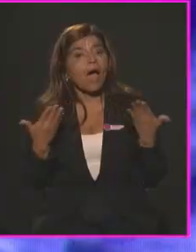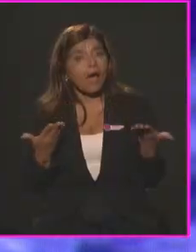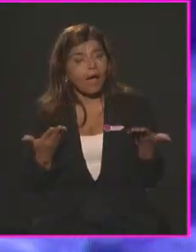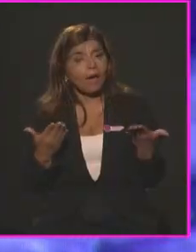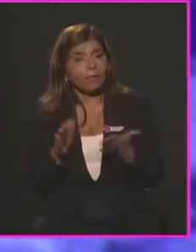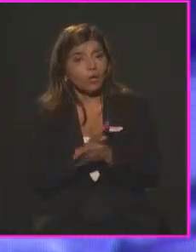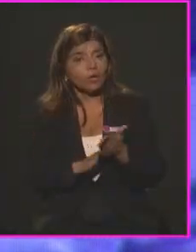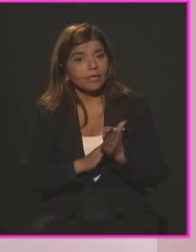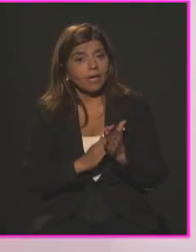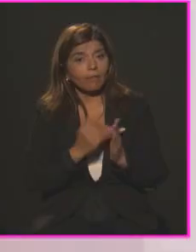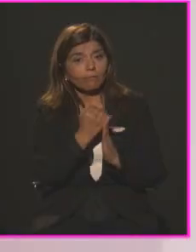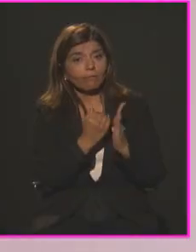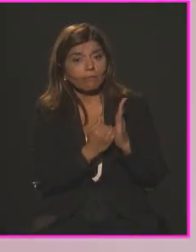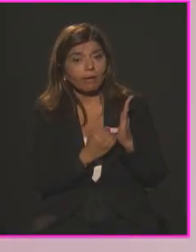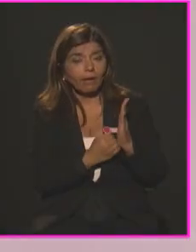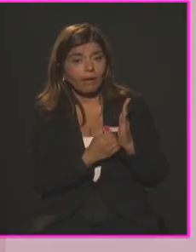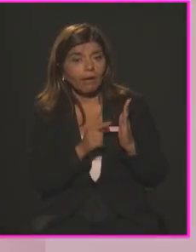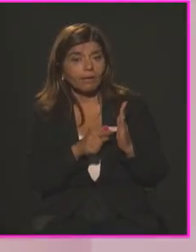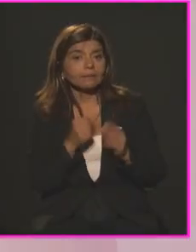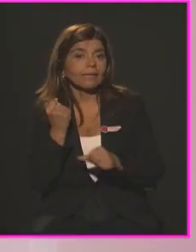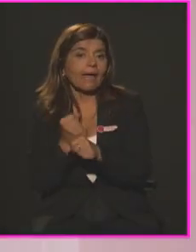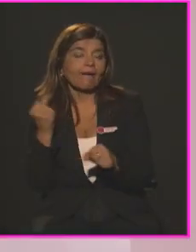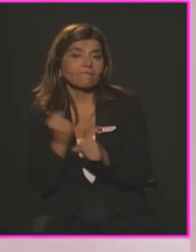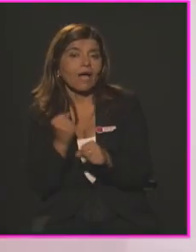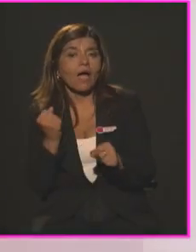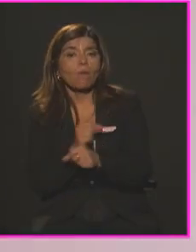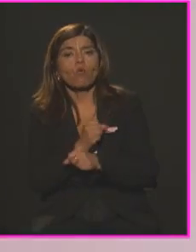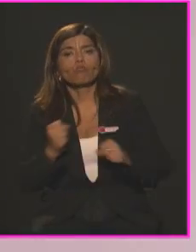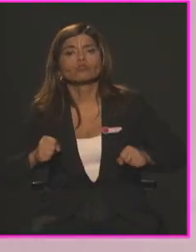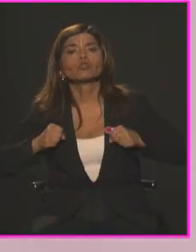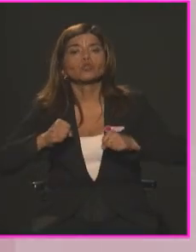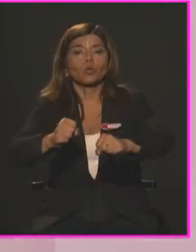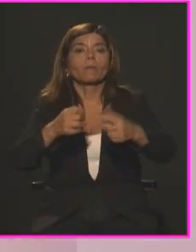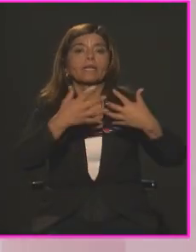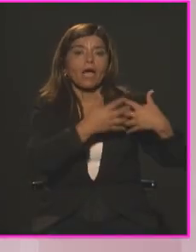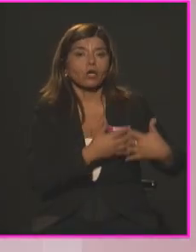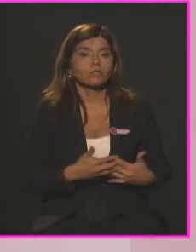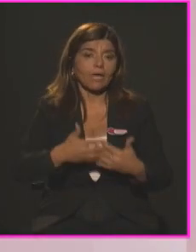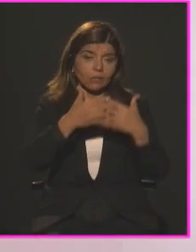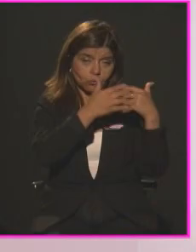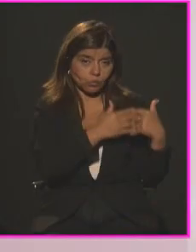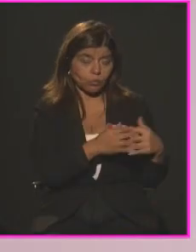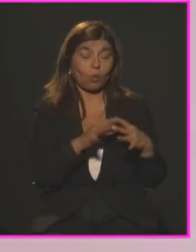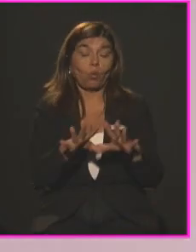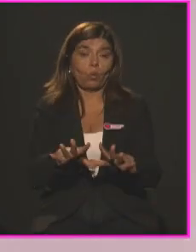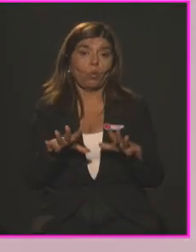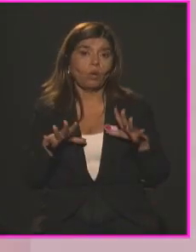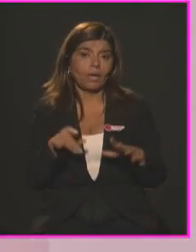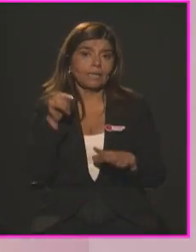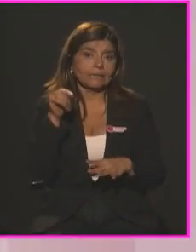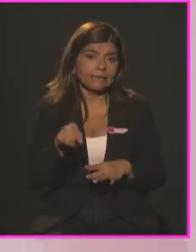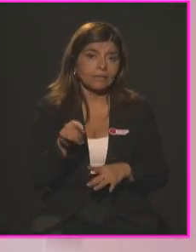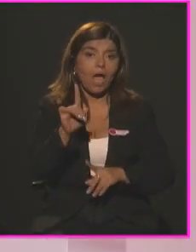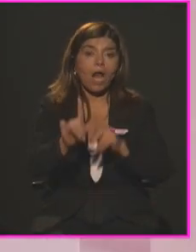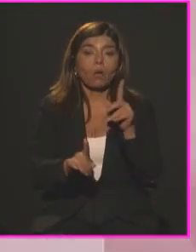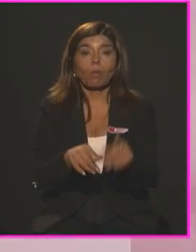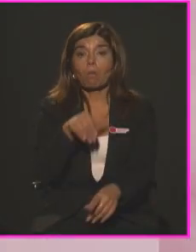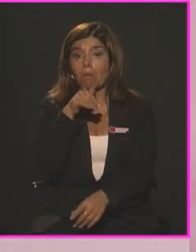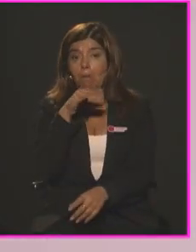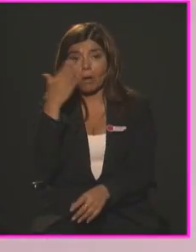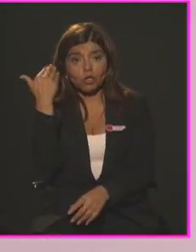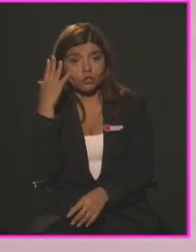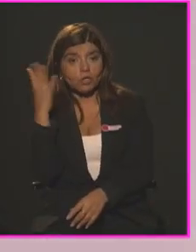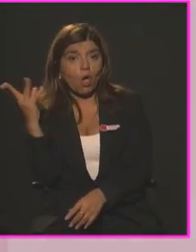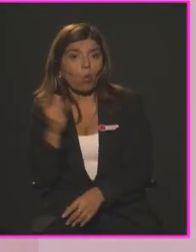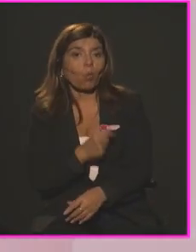supermarkets in the US. It's been so surprising to see that many of them don't even know how much food they waste. And when they start to measure it,